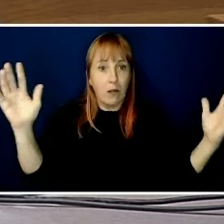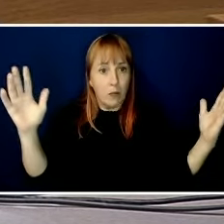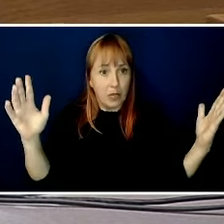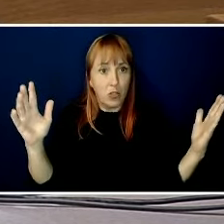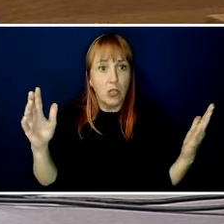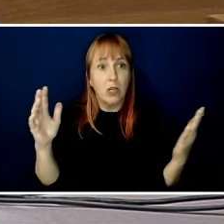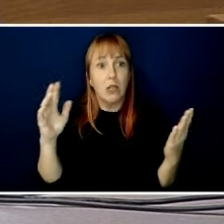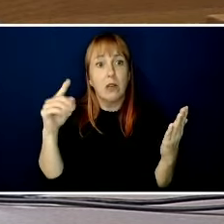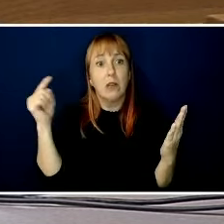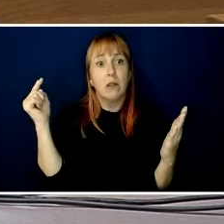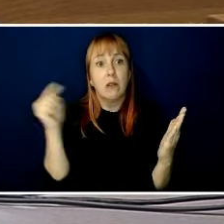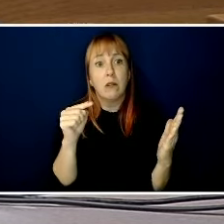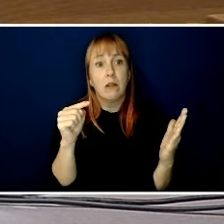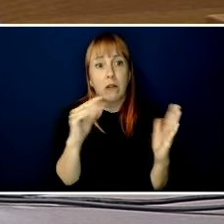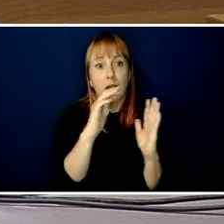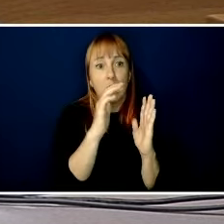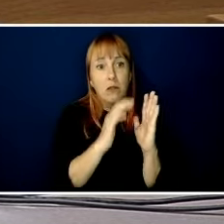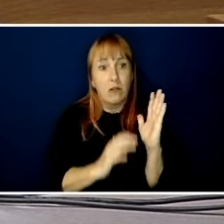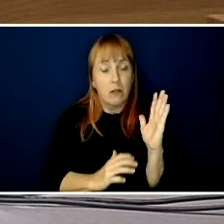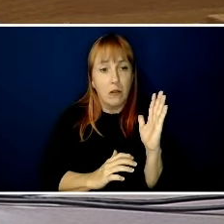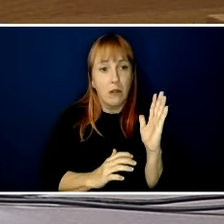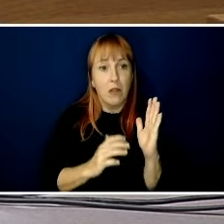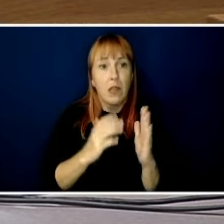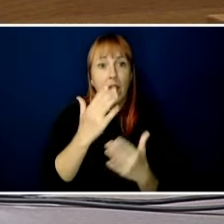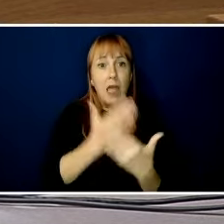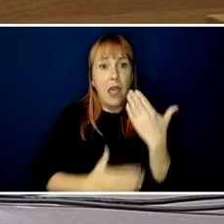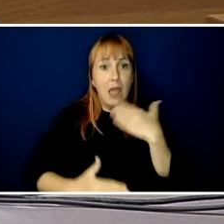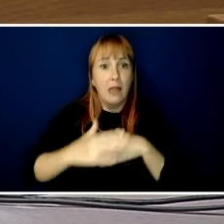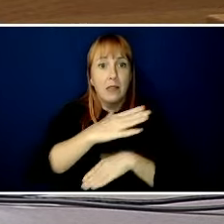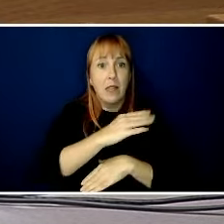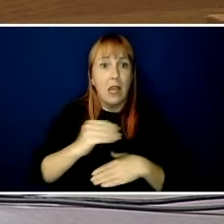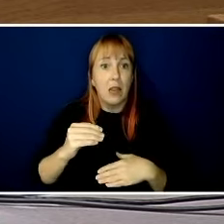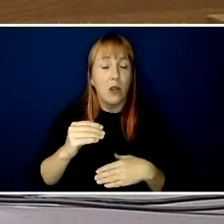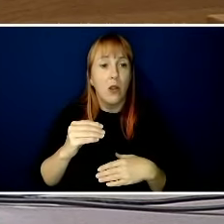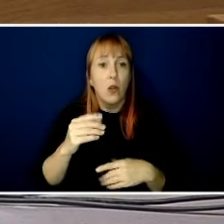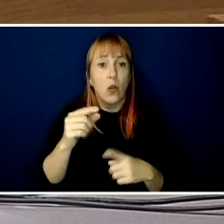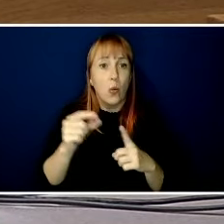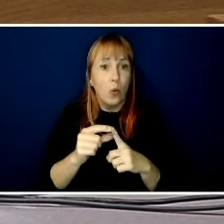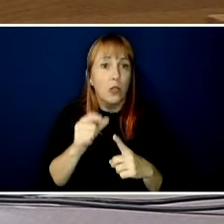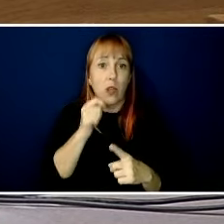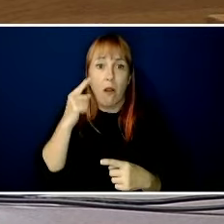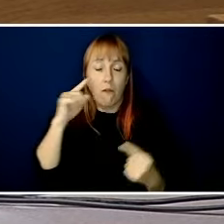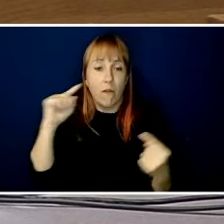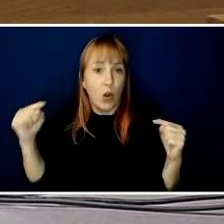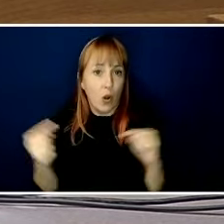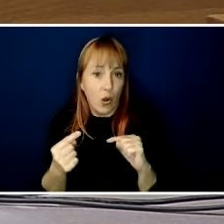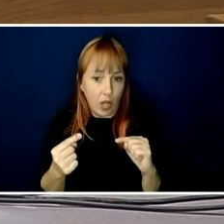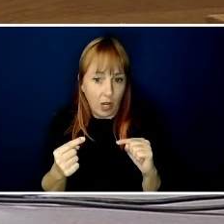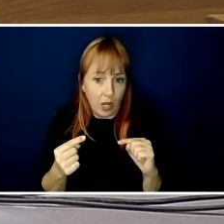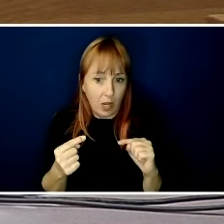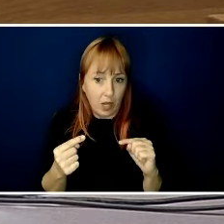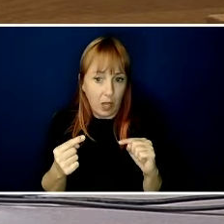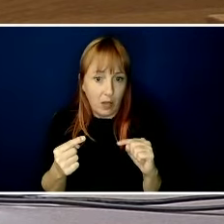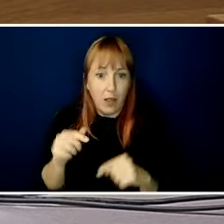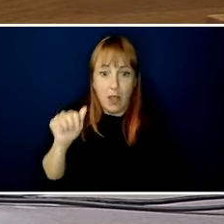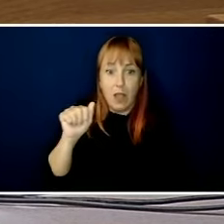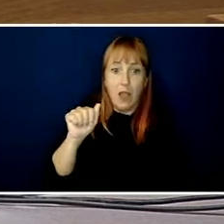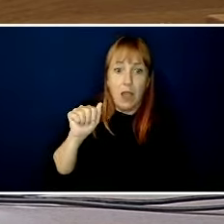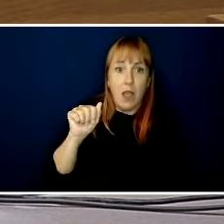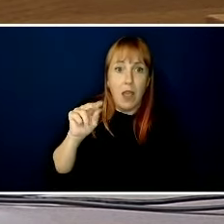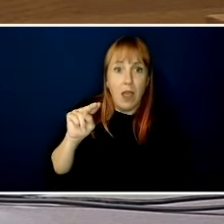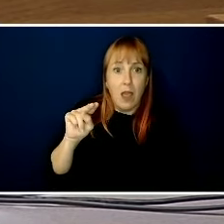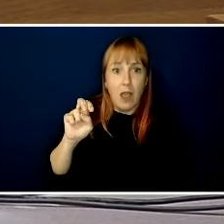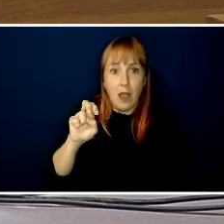on Hands and Words Are Not for Hurting Week. So I would like to invite Ann Kelly and Denise Bowles up front